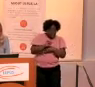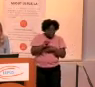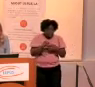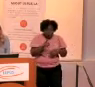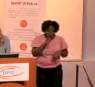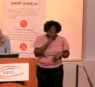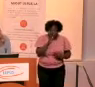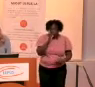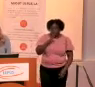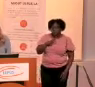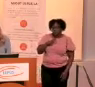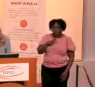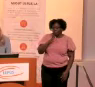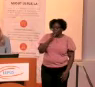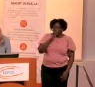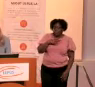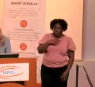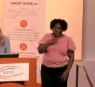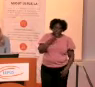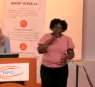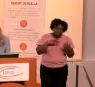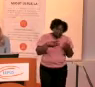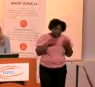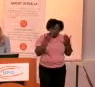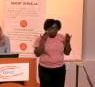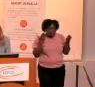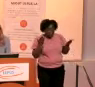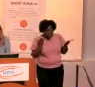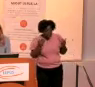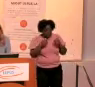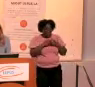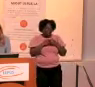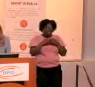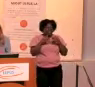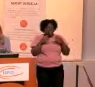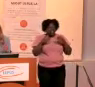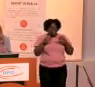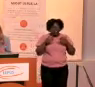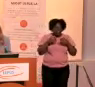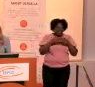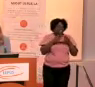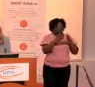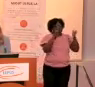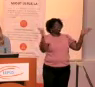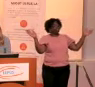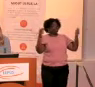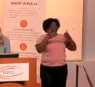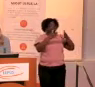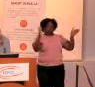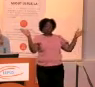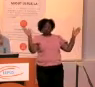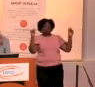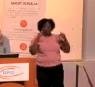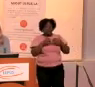female. This is a little lower percentage than what we see in the general population, which